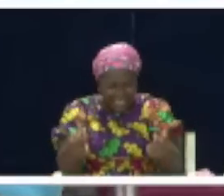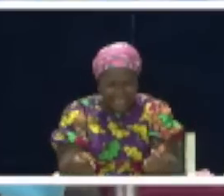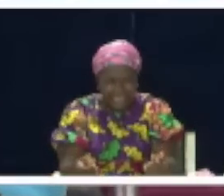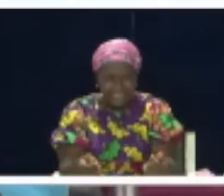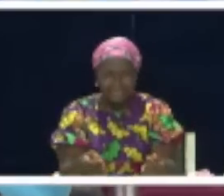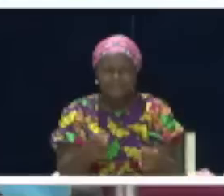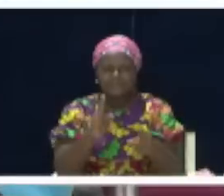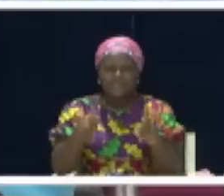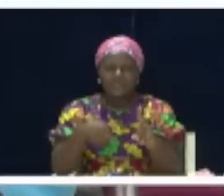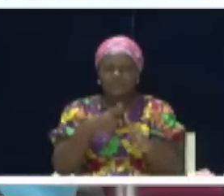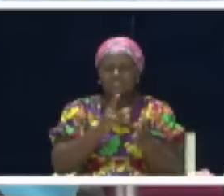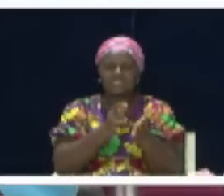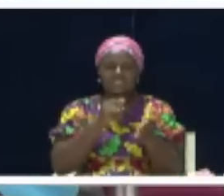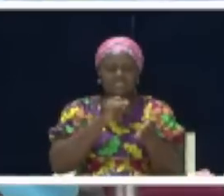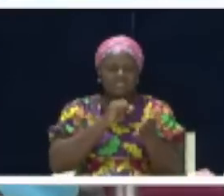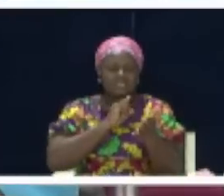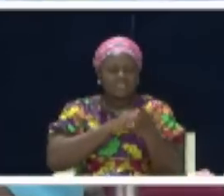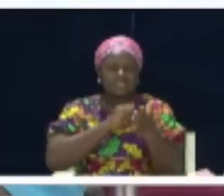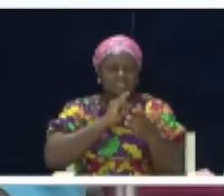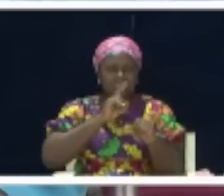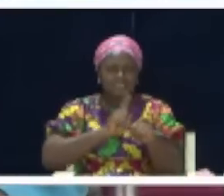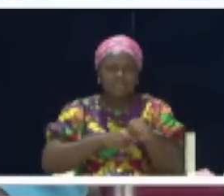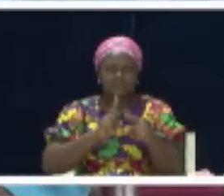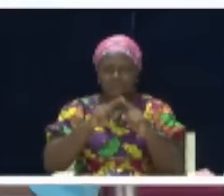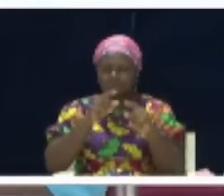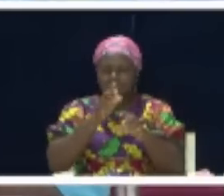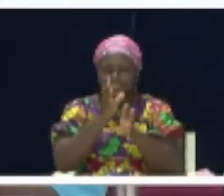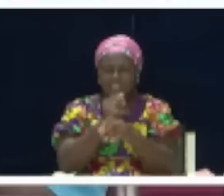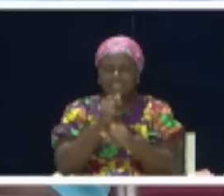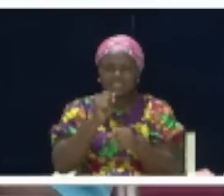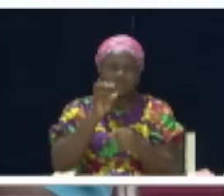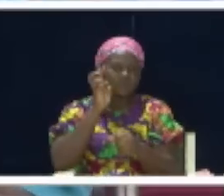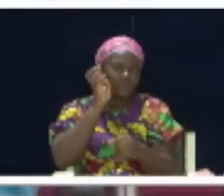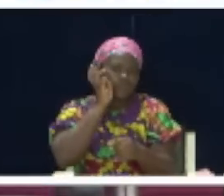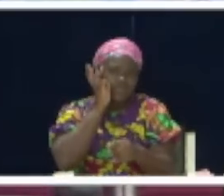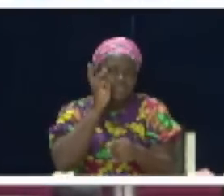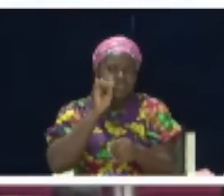to drink the wine, I will tell you how to pray.